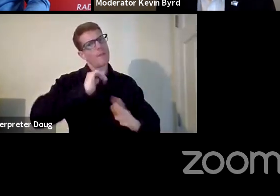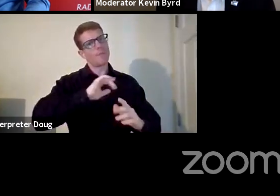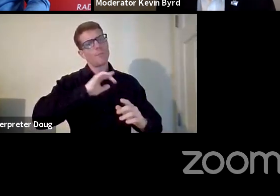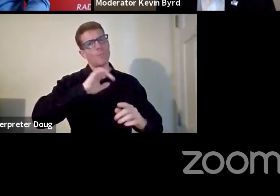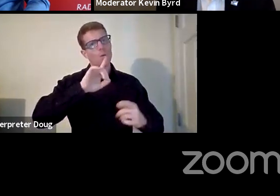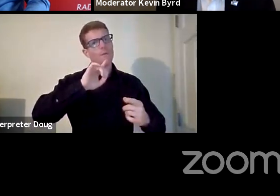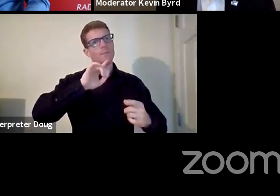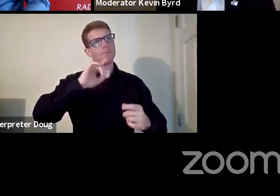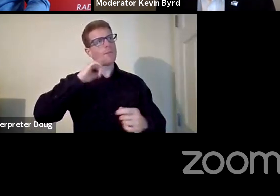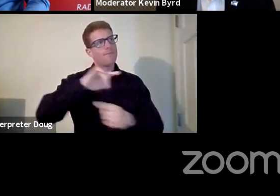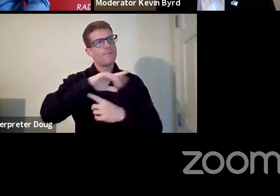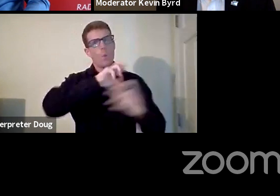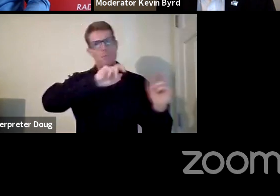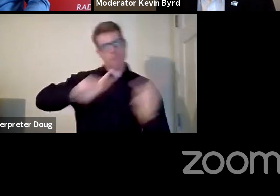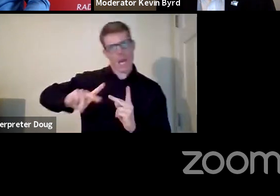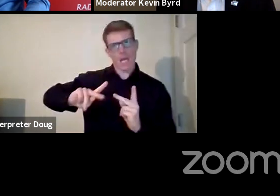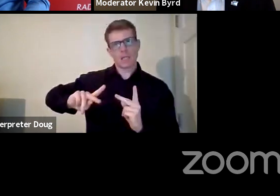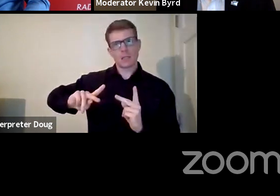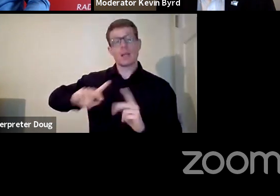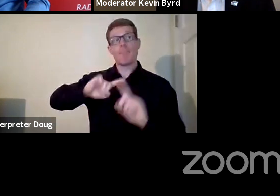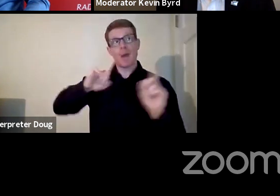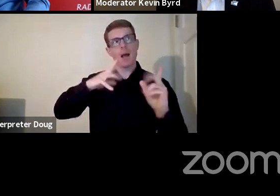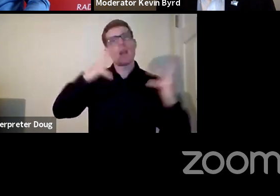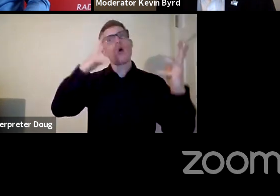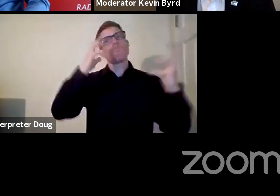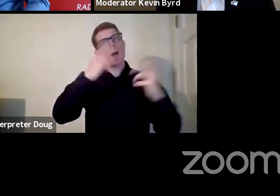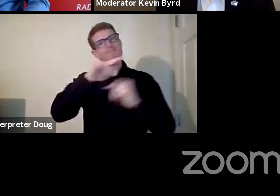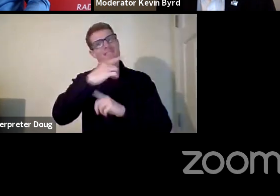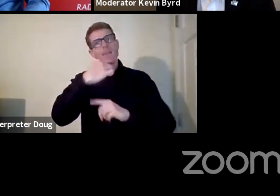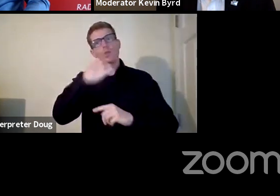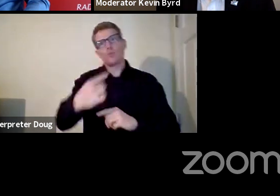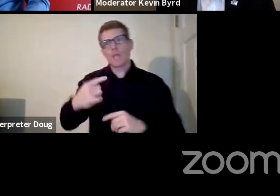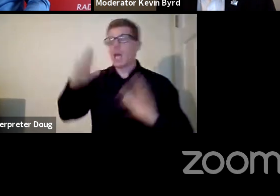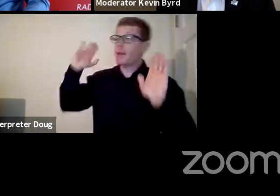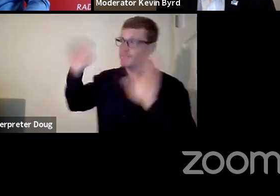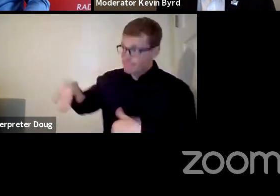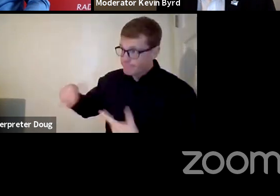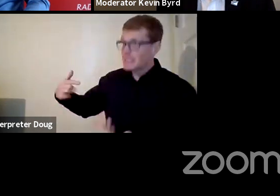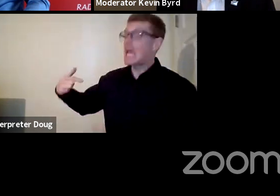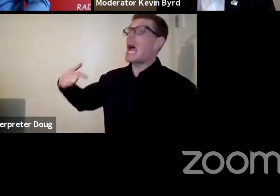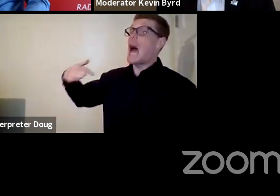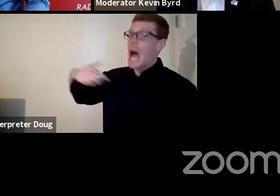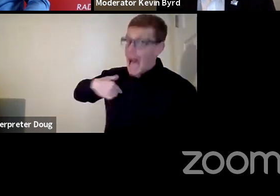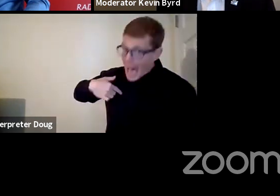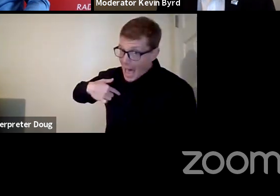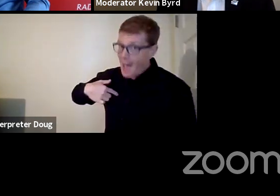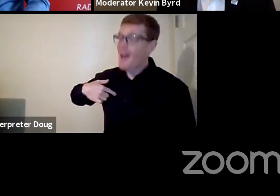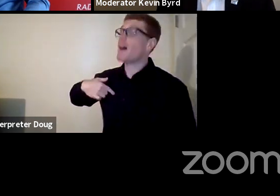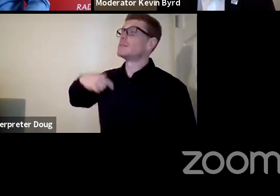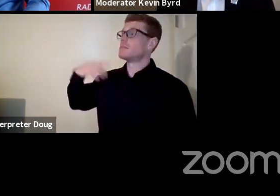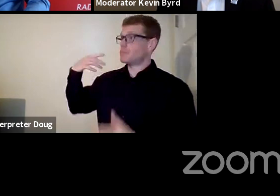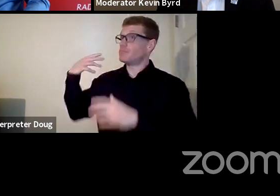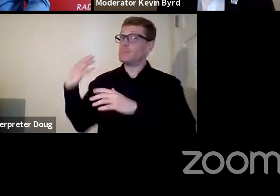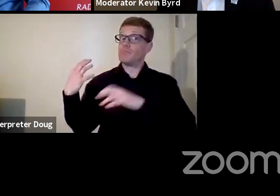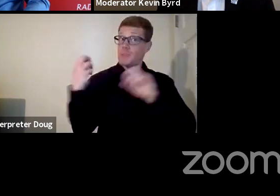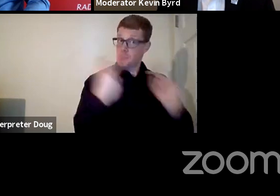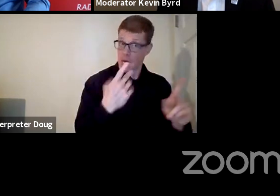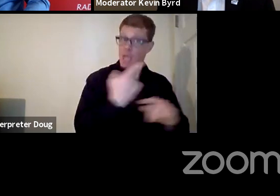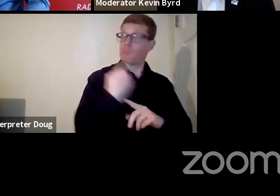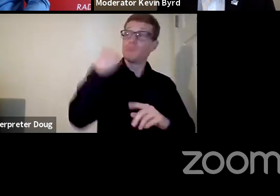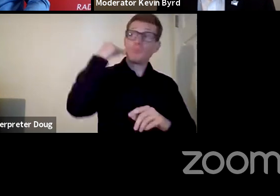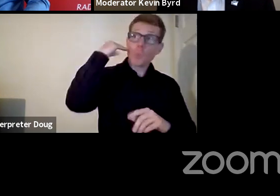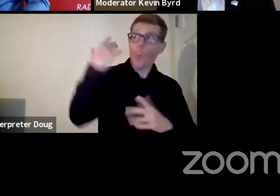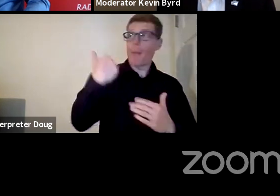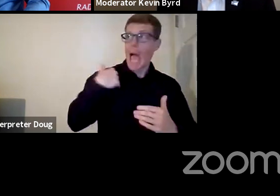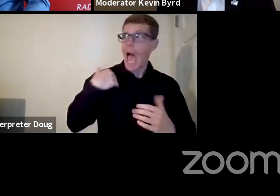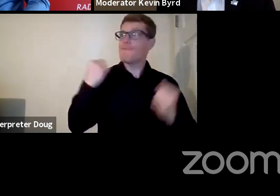what can you help me avoid exposure to others in case I may have picked up the disease? And that worked for us